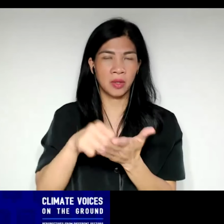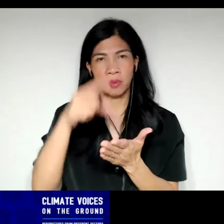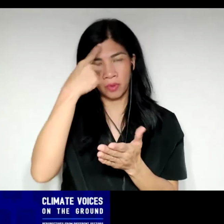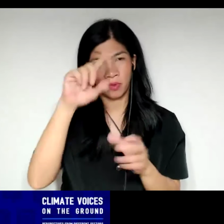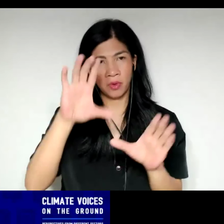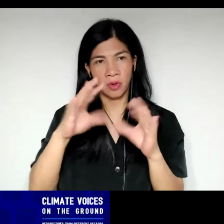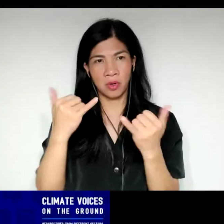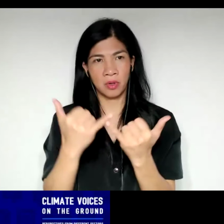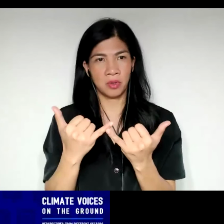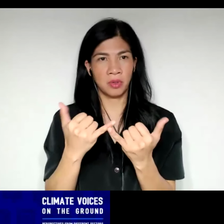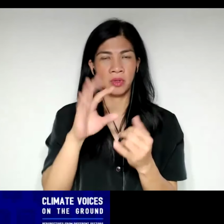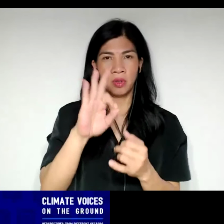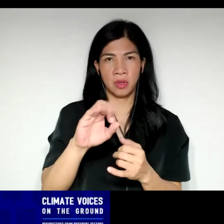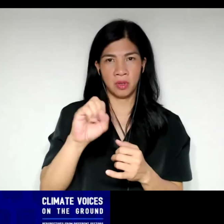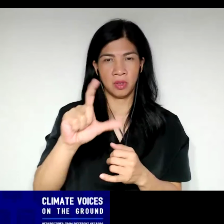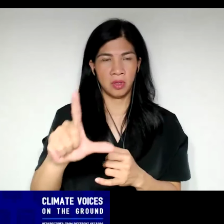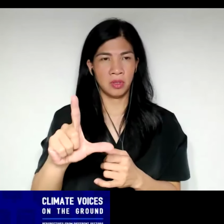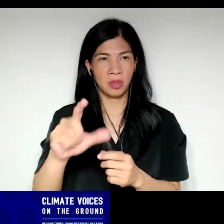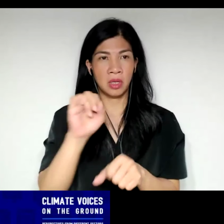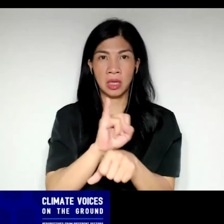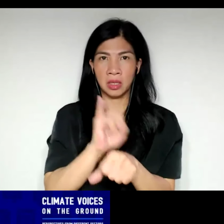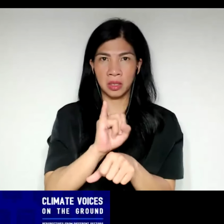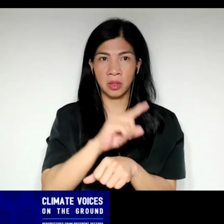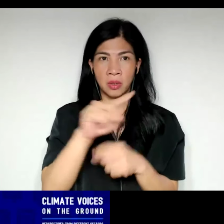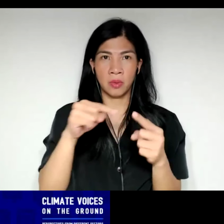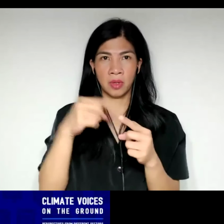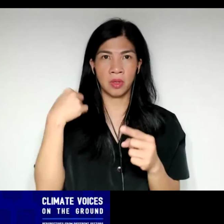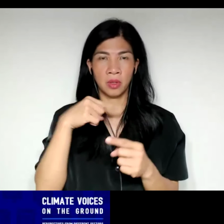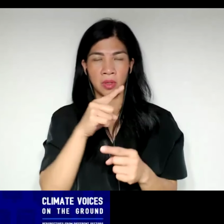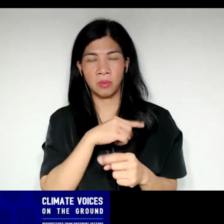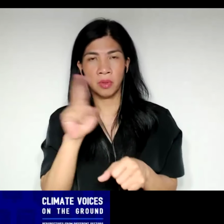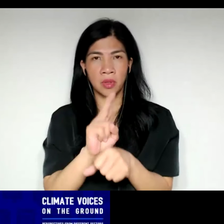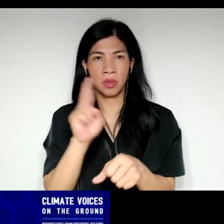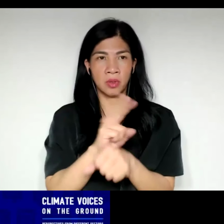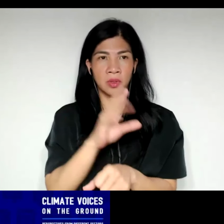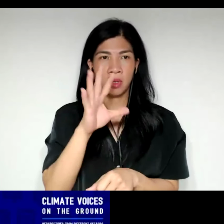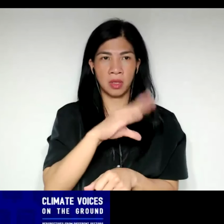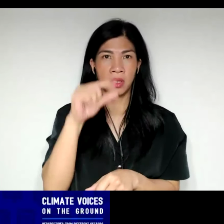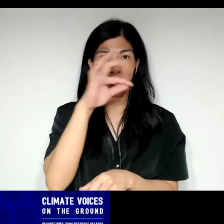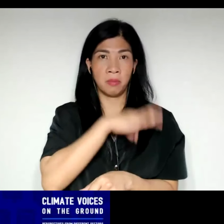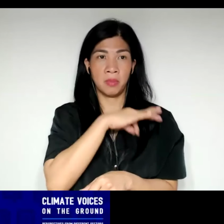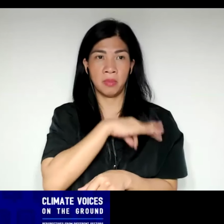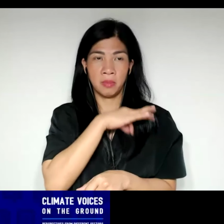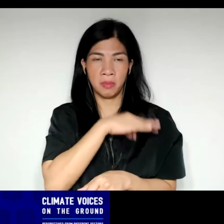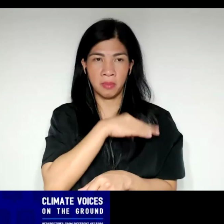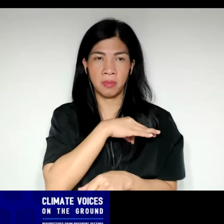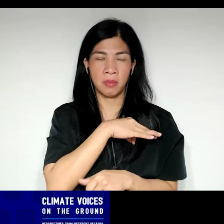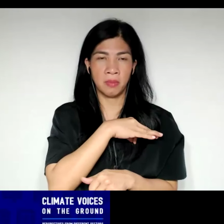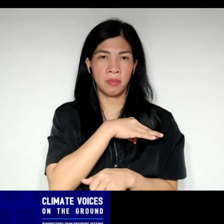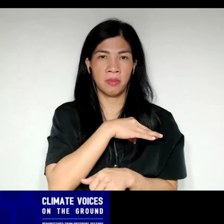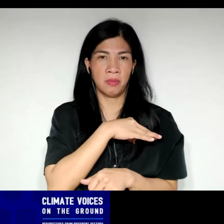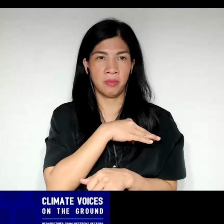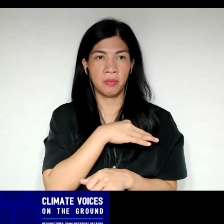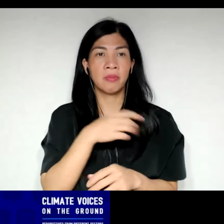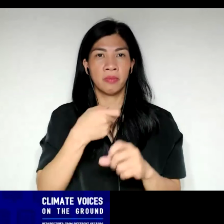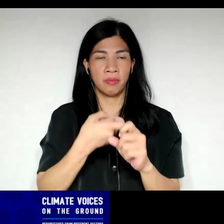such as those in the fossil fuel industry when we all use and benefit from their products? So I know that Josh, you tackled this partly,